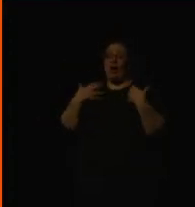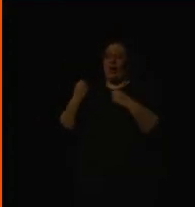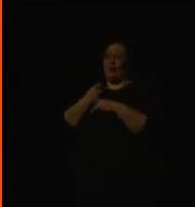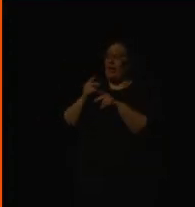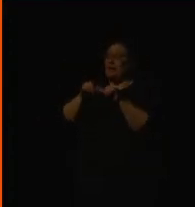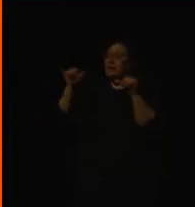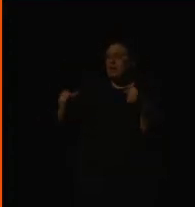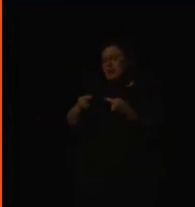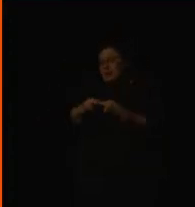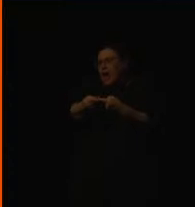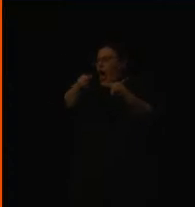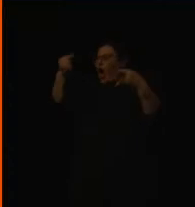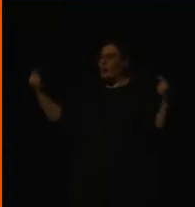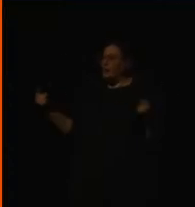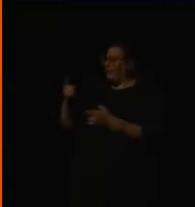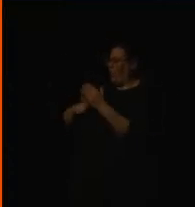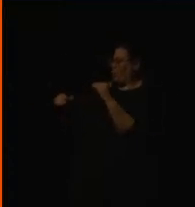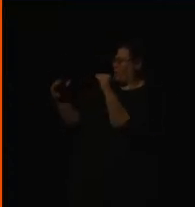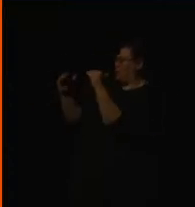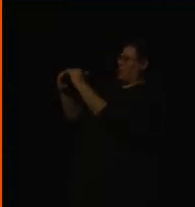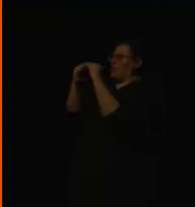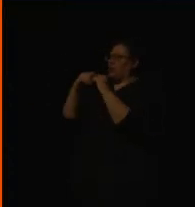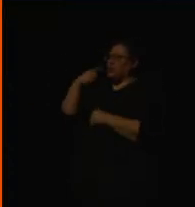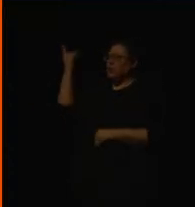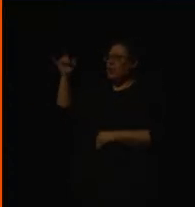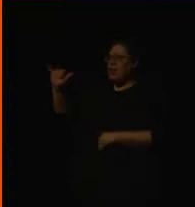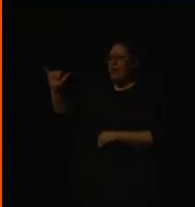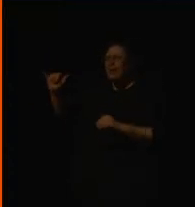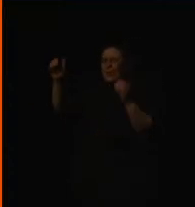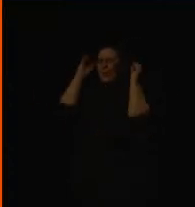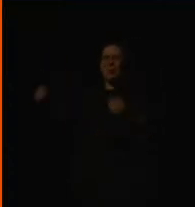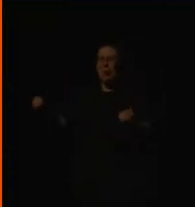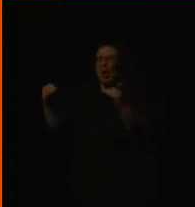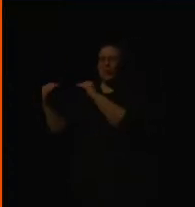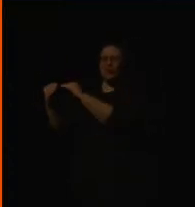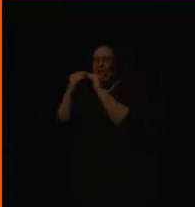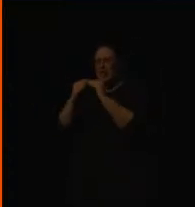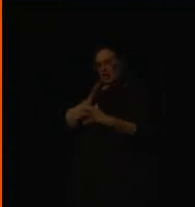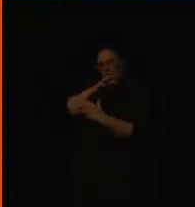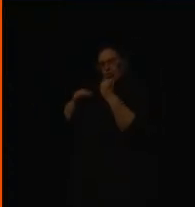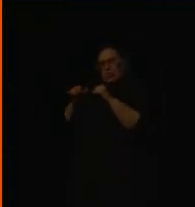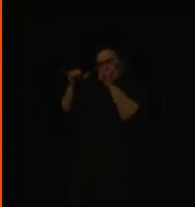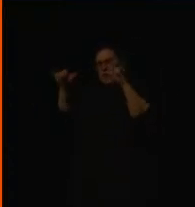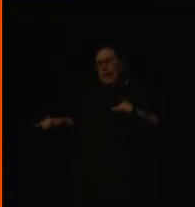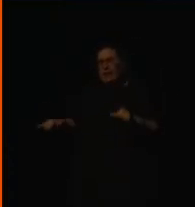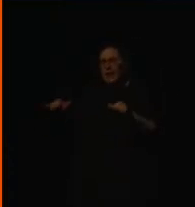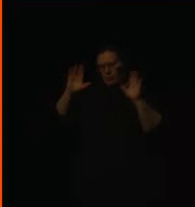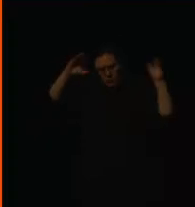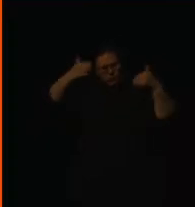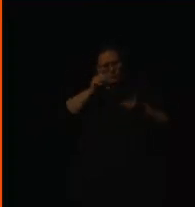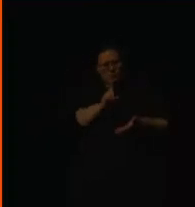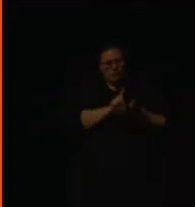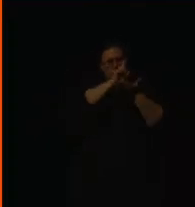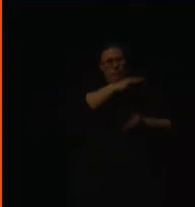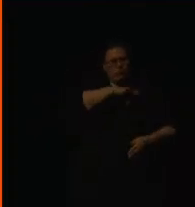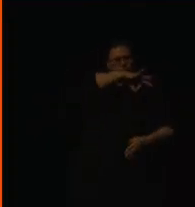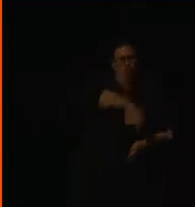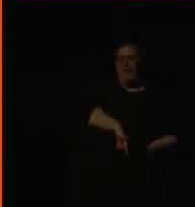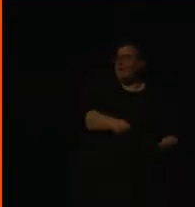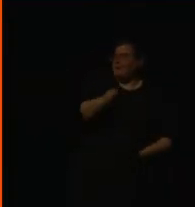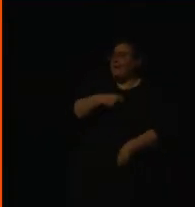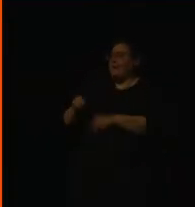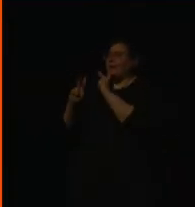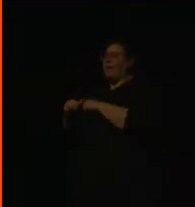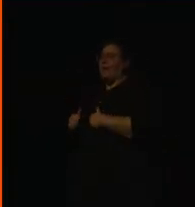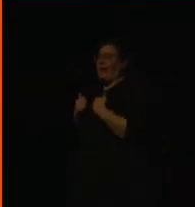the opposite of what justice looks like. There is no justice in a cruel system that puts profits over people's lives. Everyone